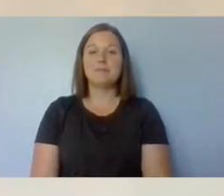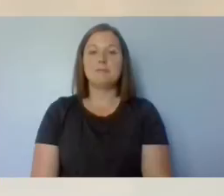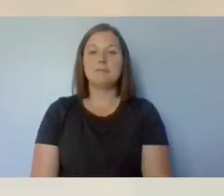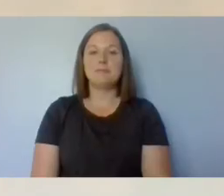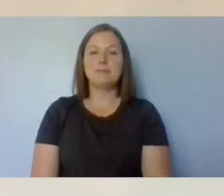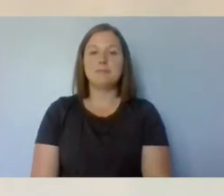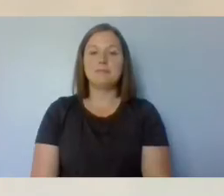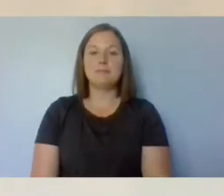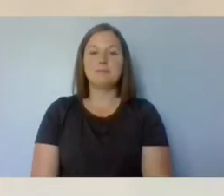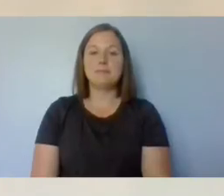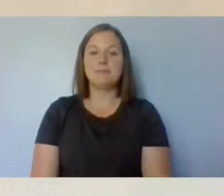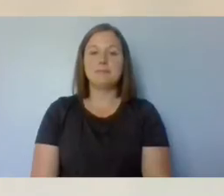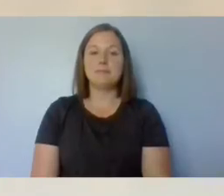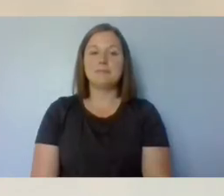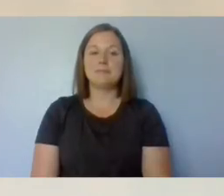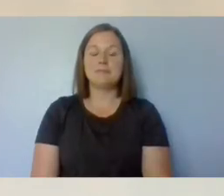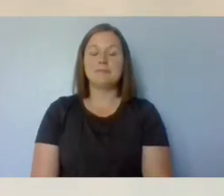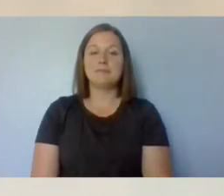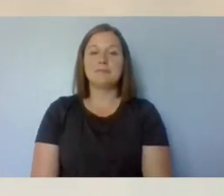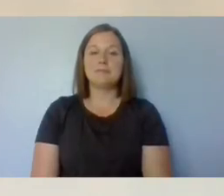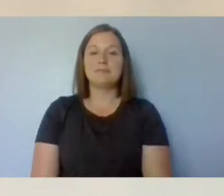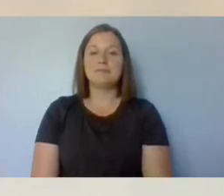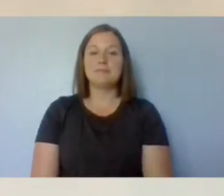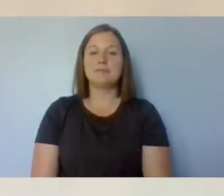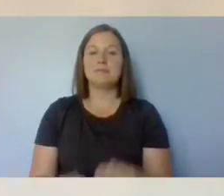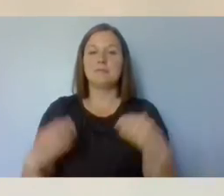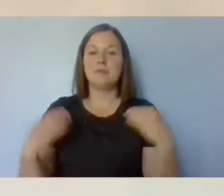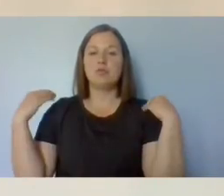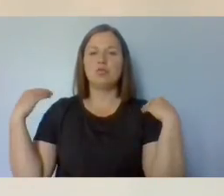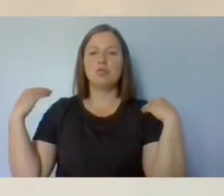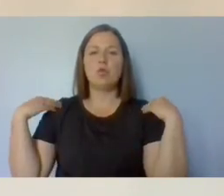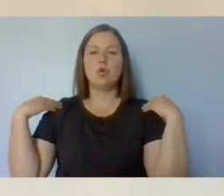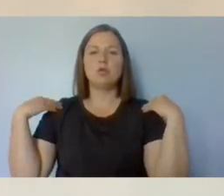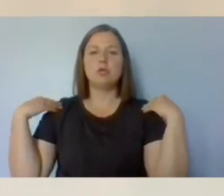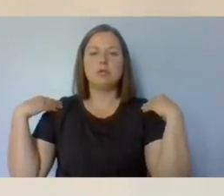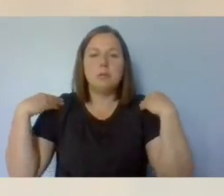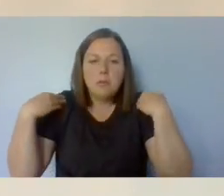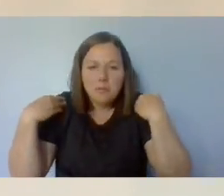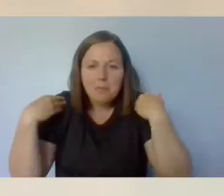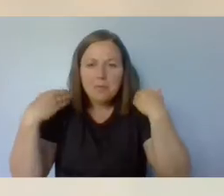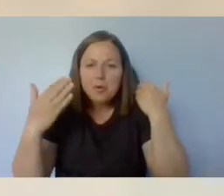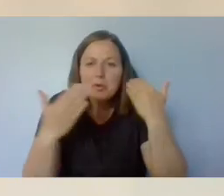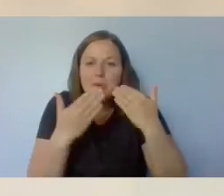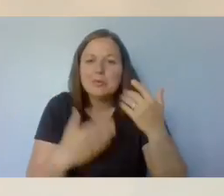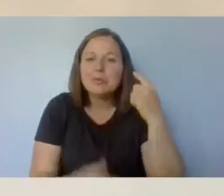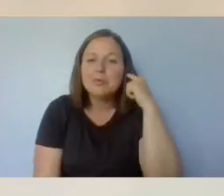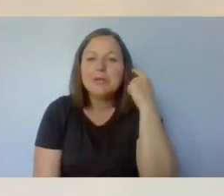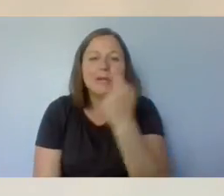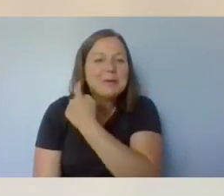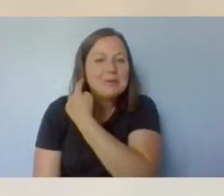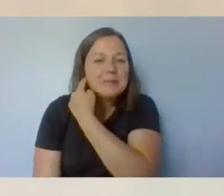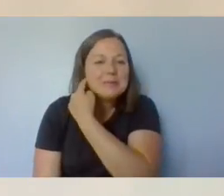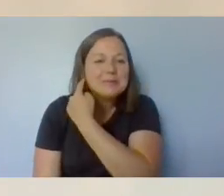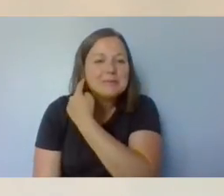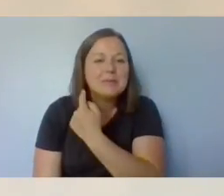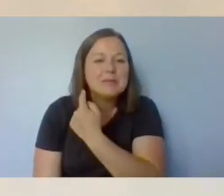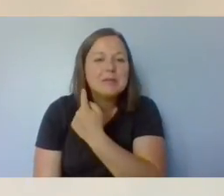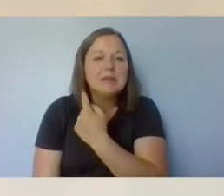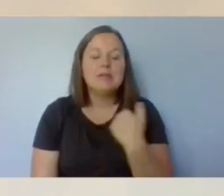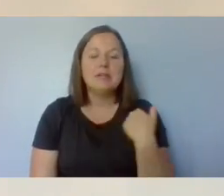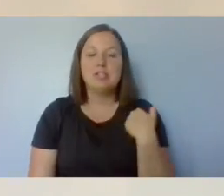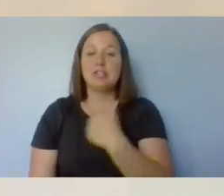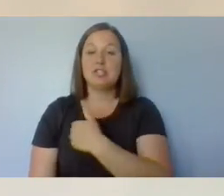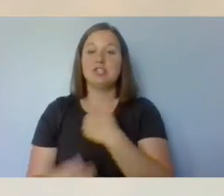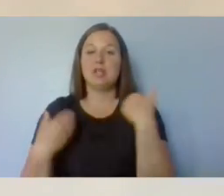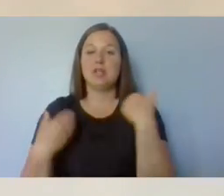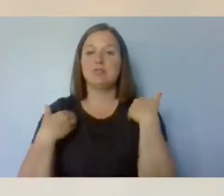knees. Round your spine, move your shoulders up to your ears and move the chest forward, slide